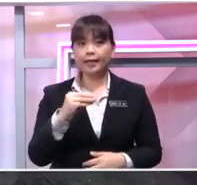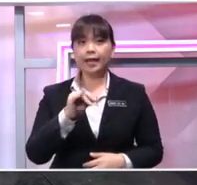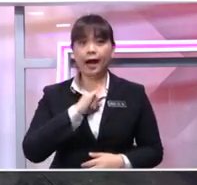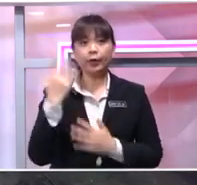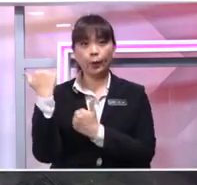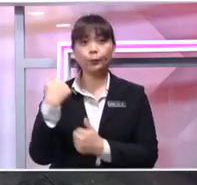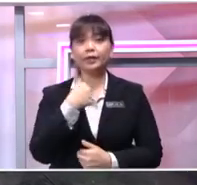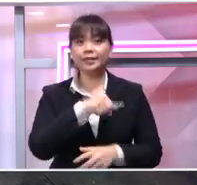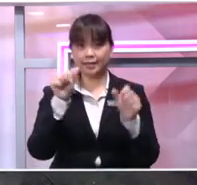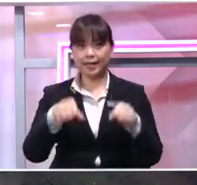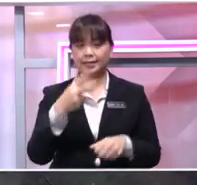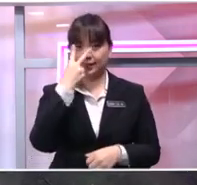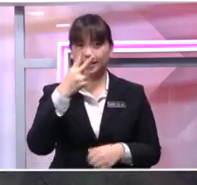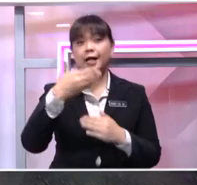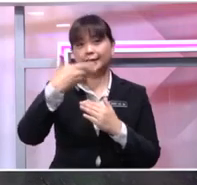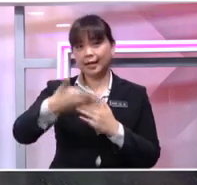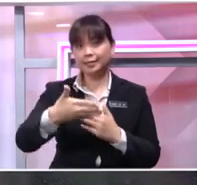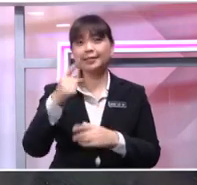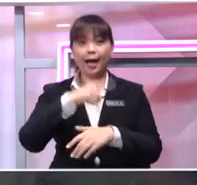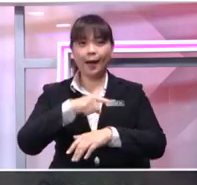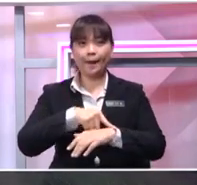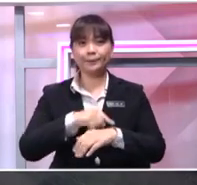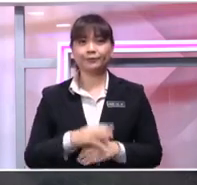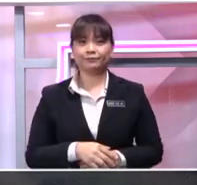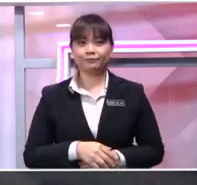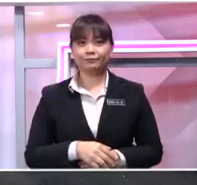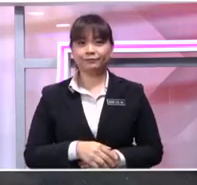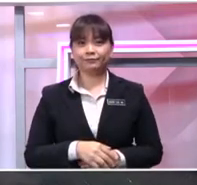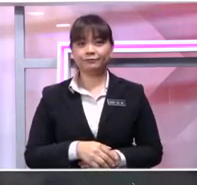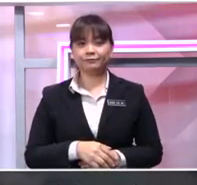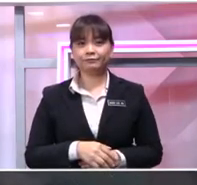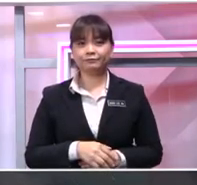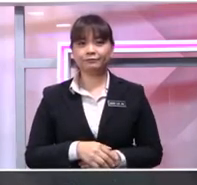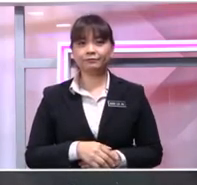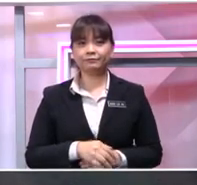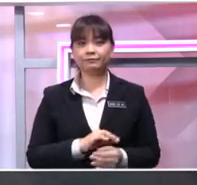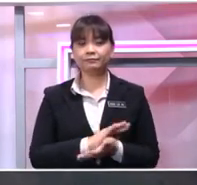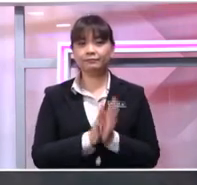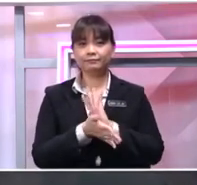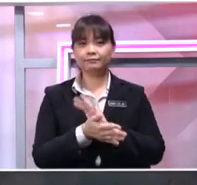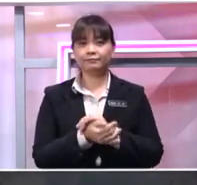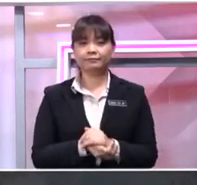see next time and meet each other, okay? All right, in the next episode, maybe. So,